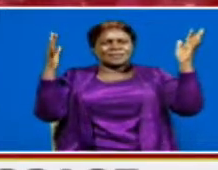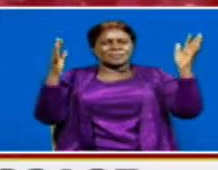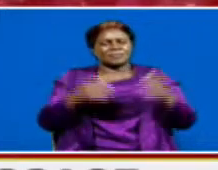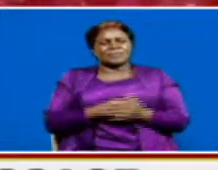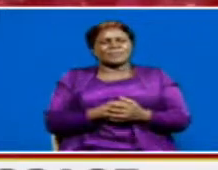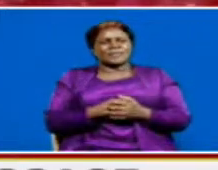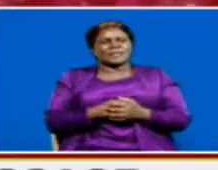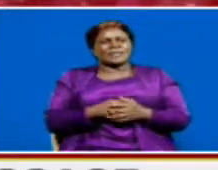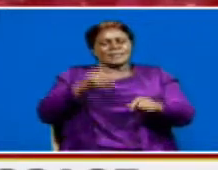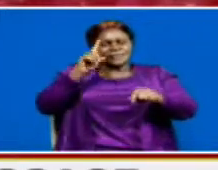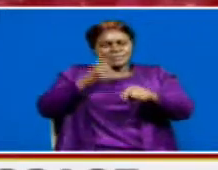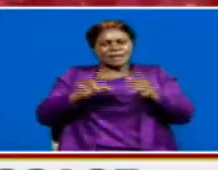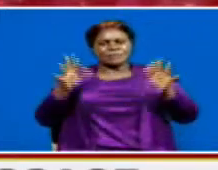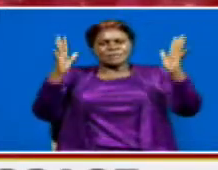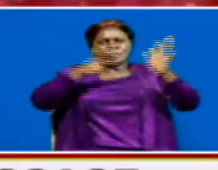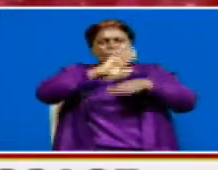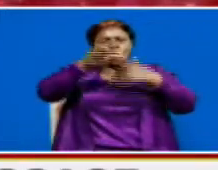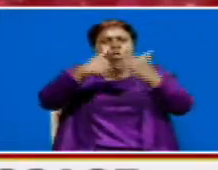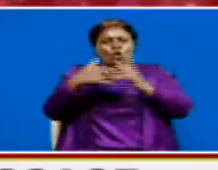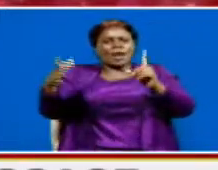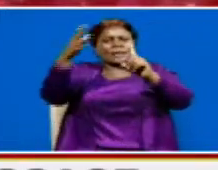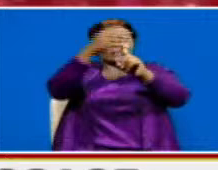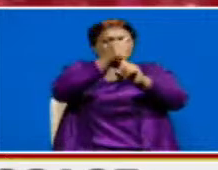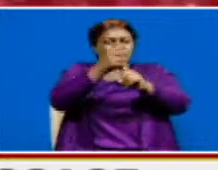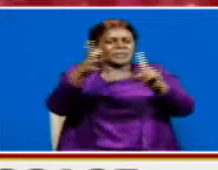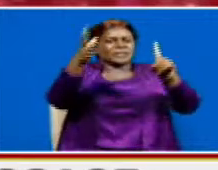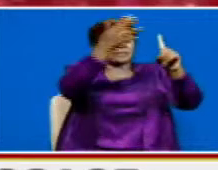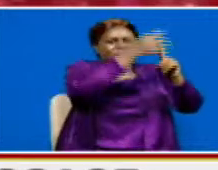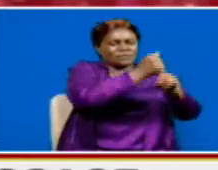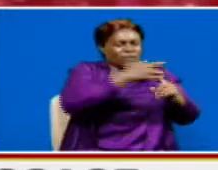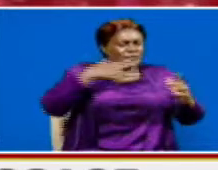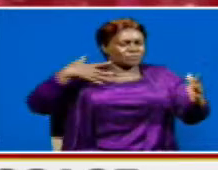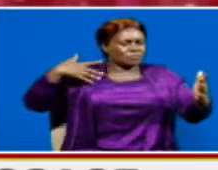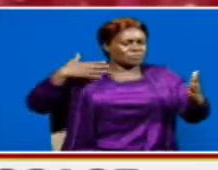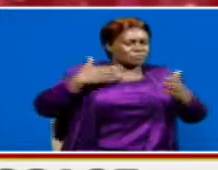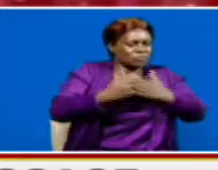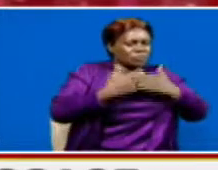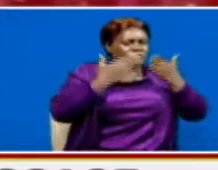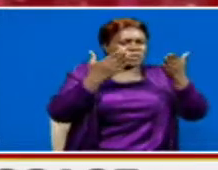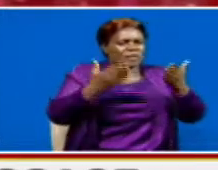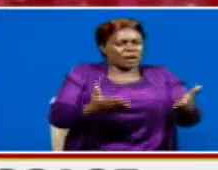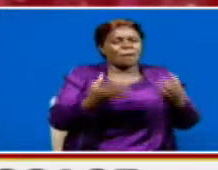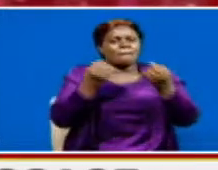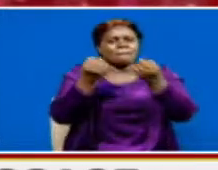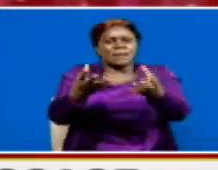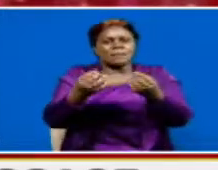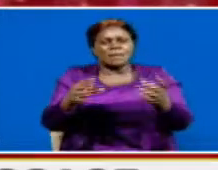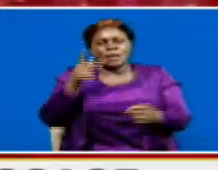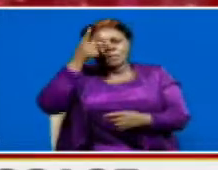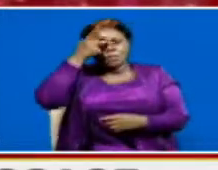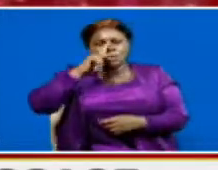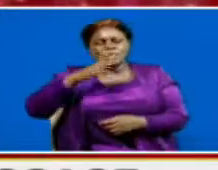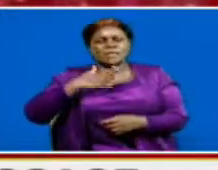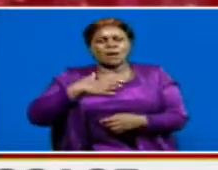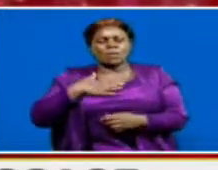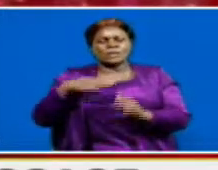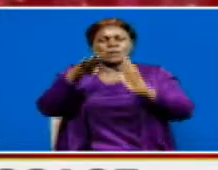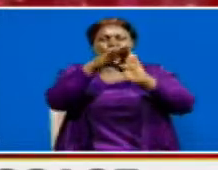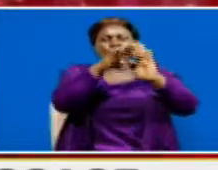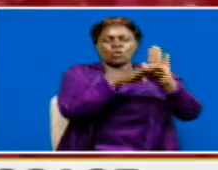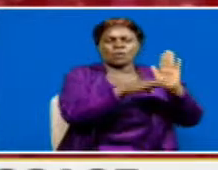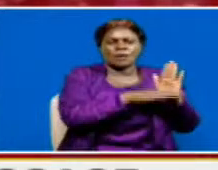Yet, as we celebrate all the achievements made so far, a number of our policies,